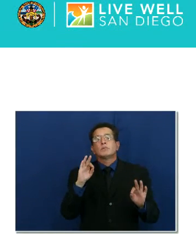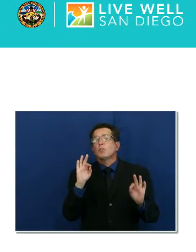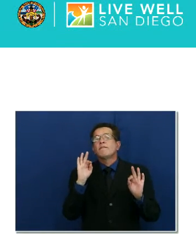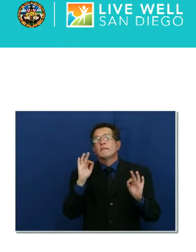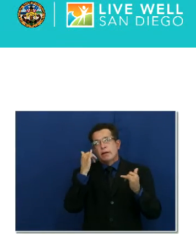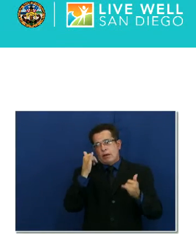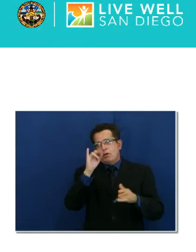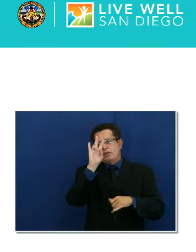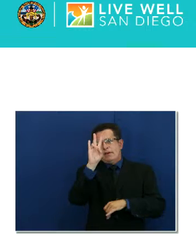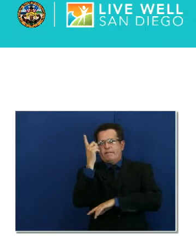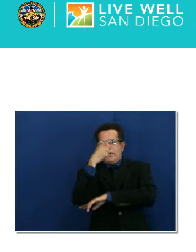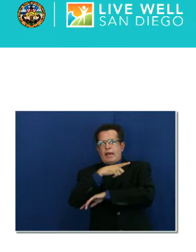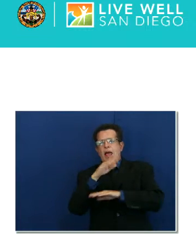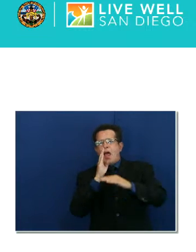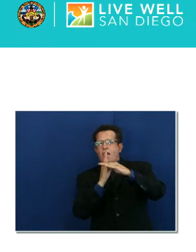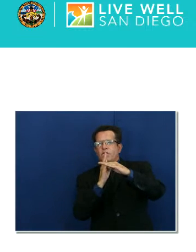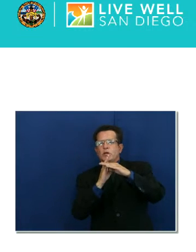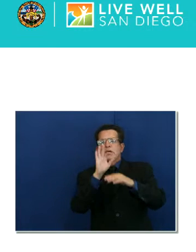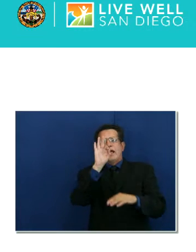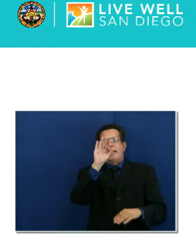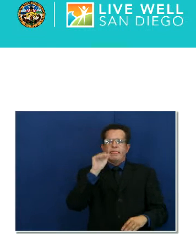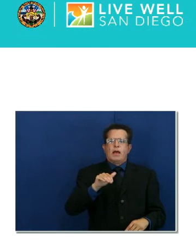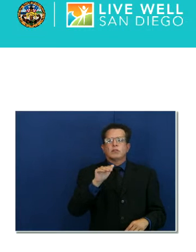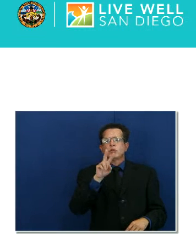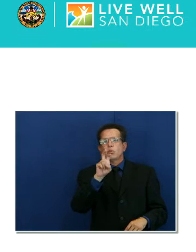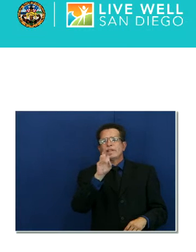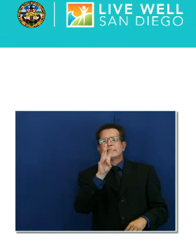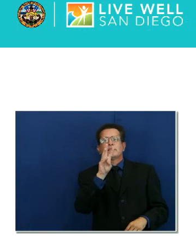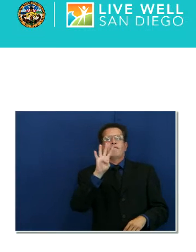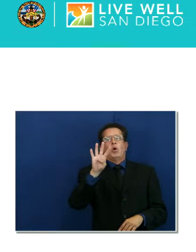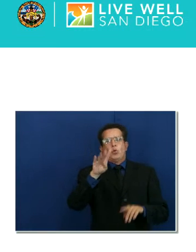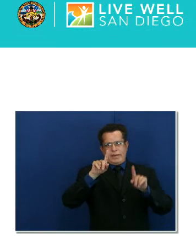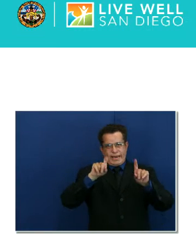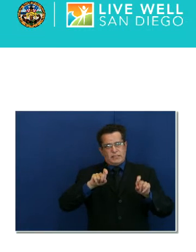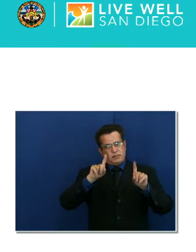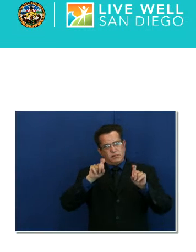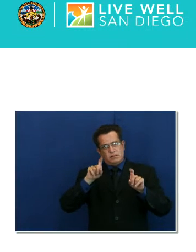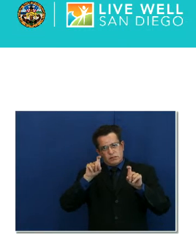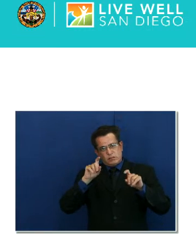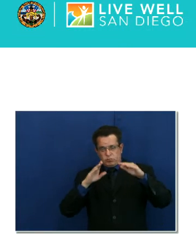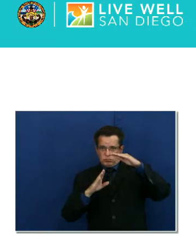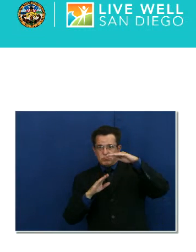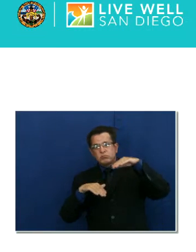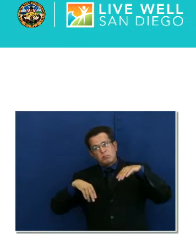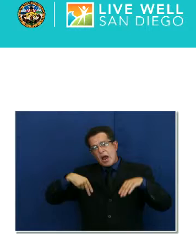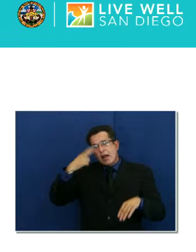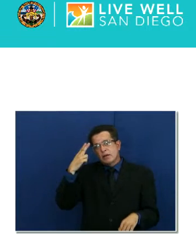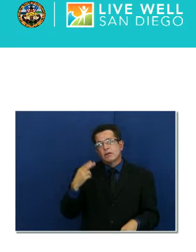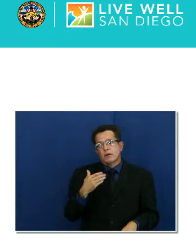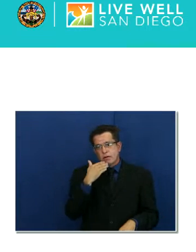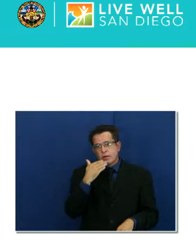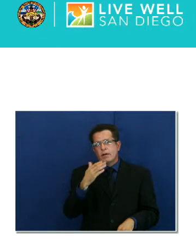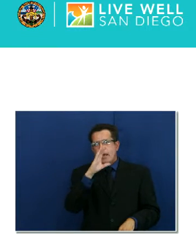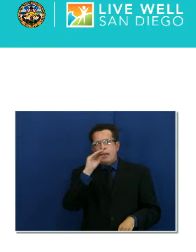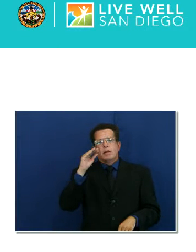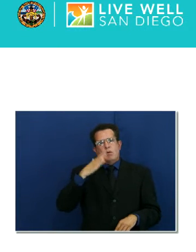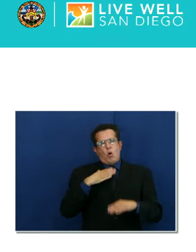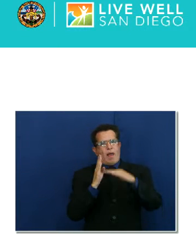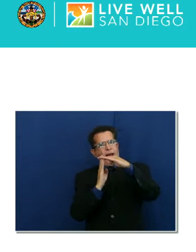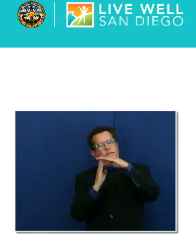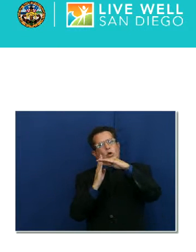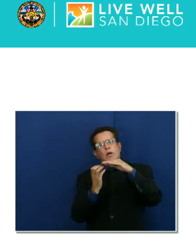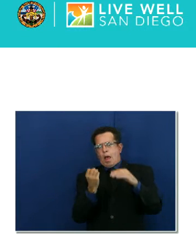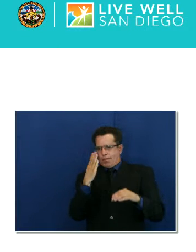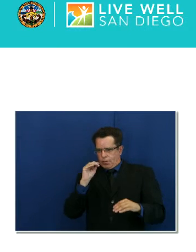7-day average of 9,264 tests. This is an increase that has helped bring down the average percentage of new cases that are